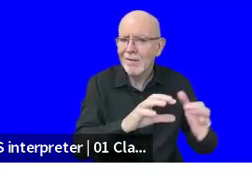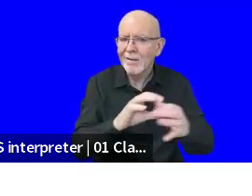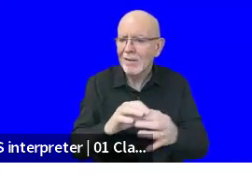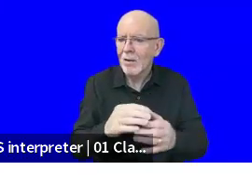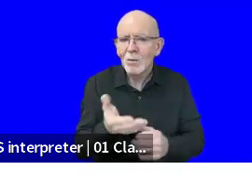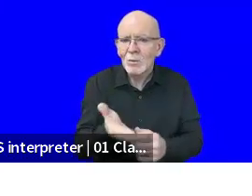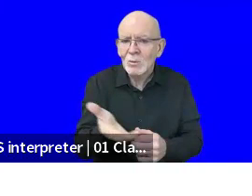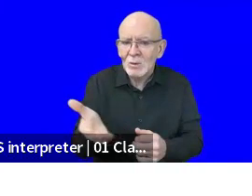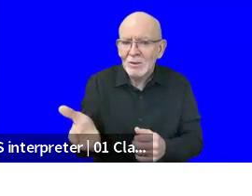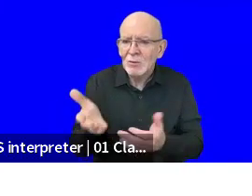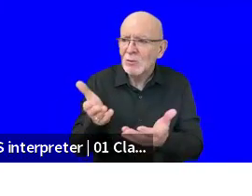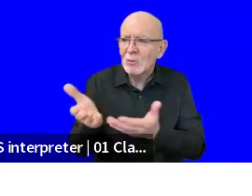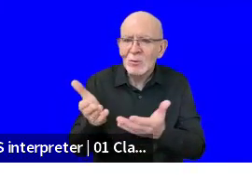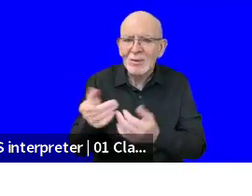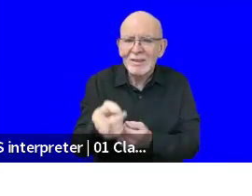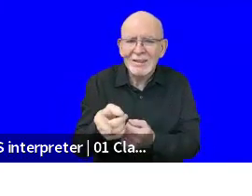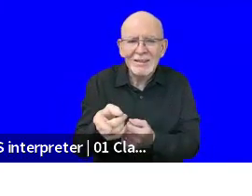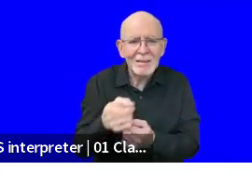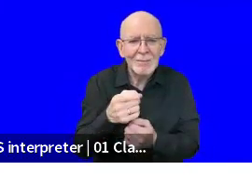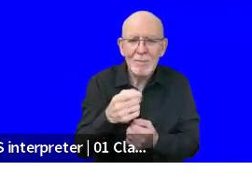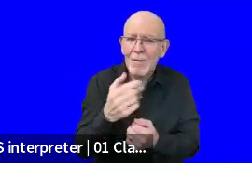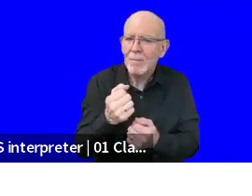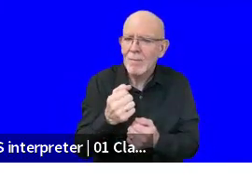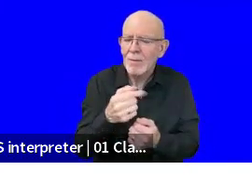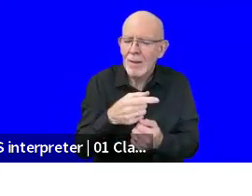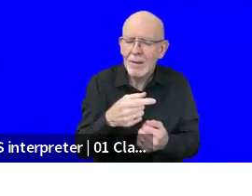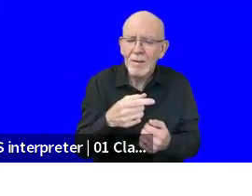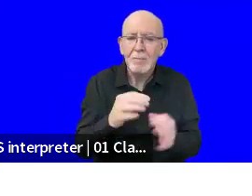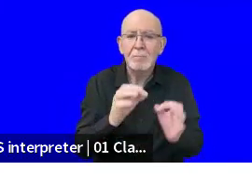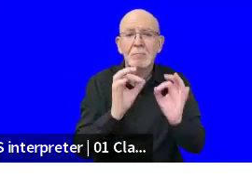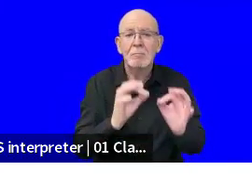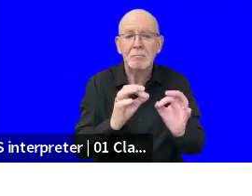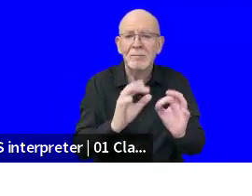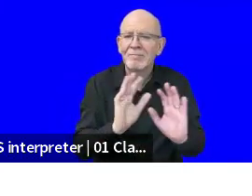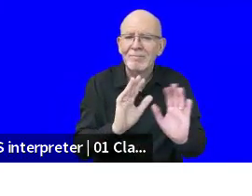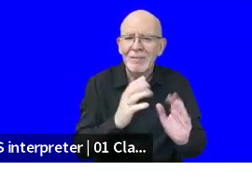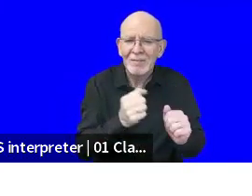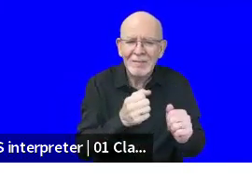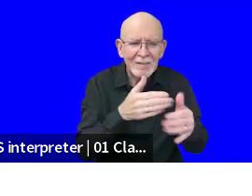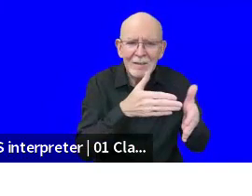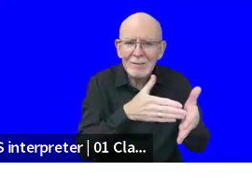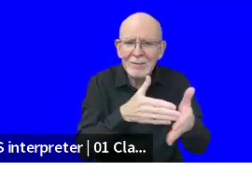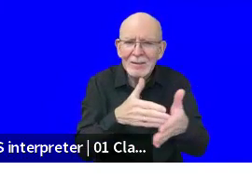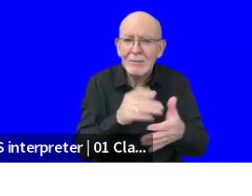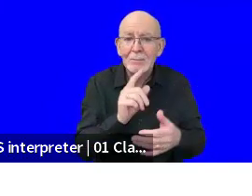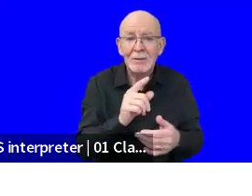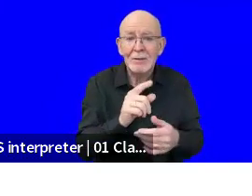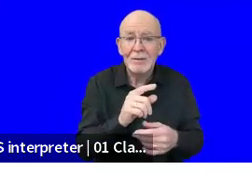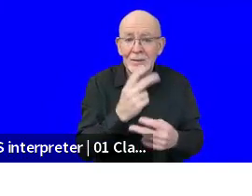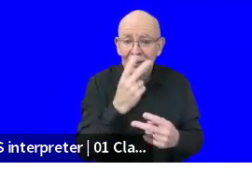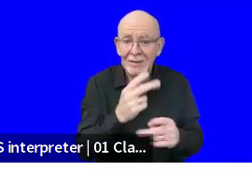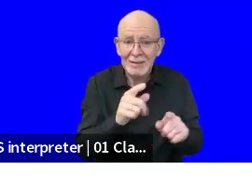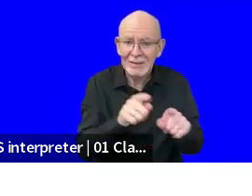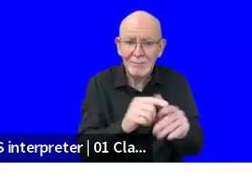same household survey that are used to estimate poverty is the approach that can be used to correct